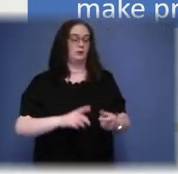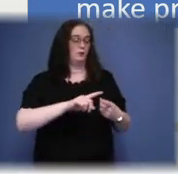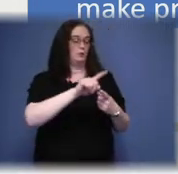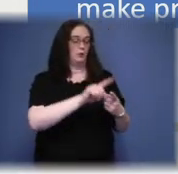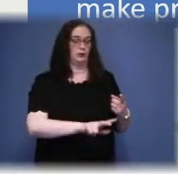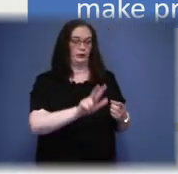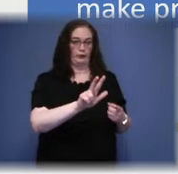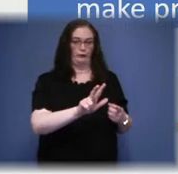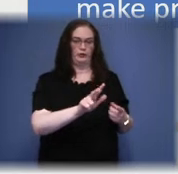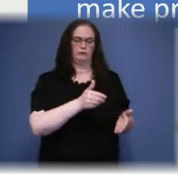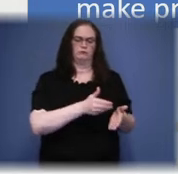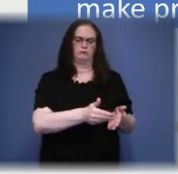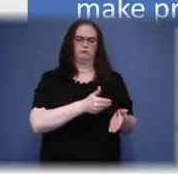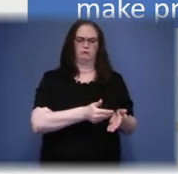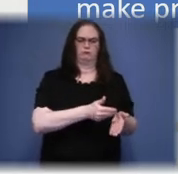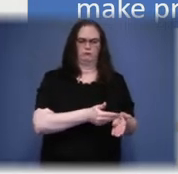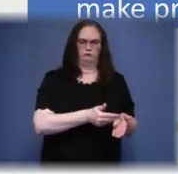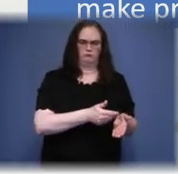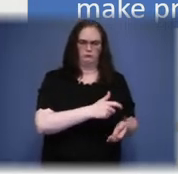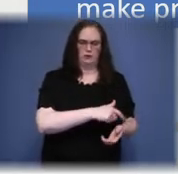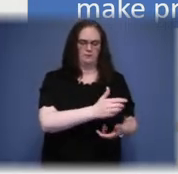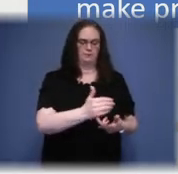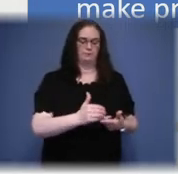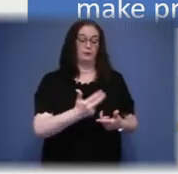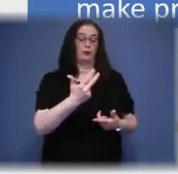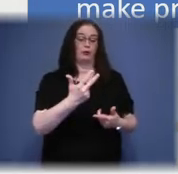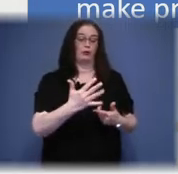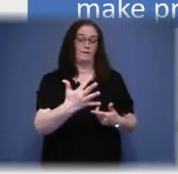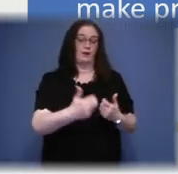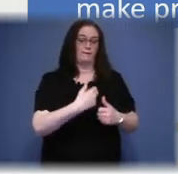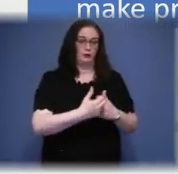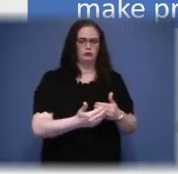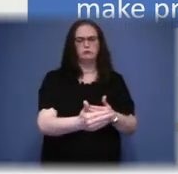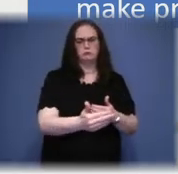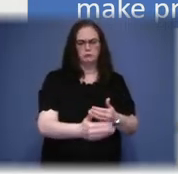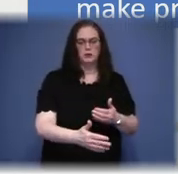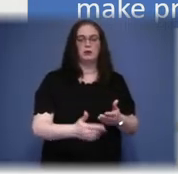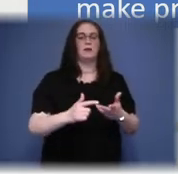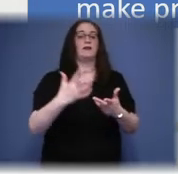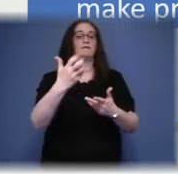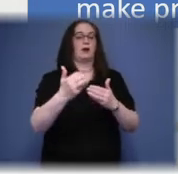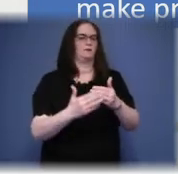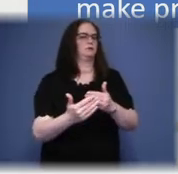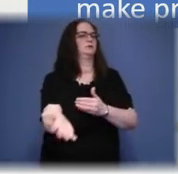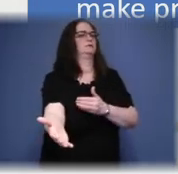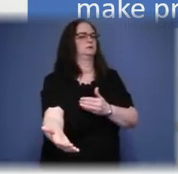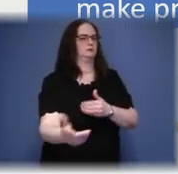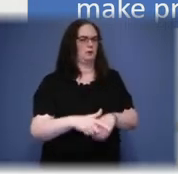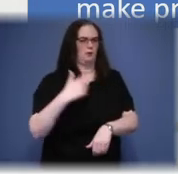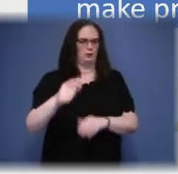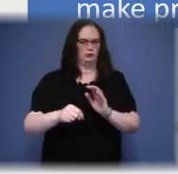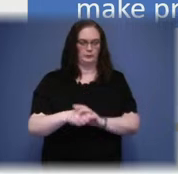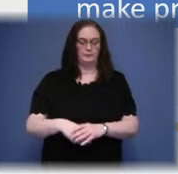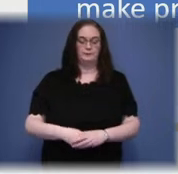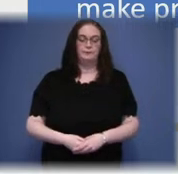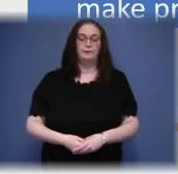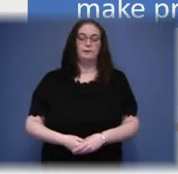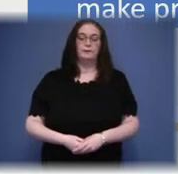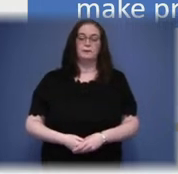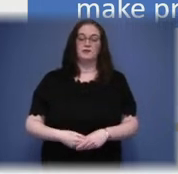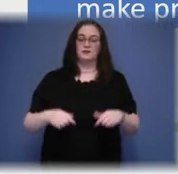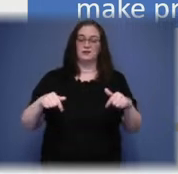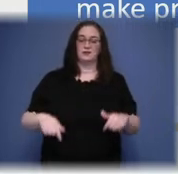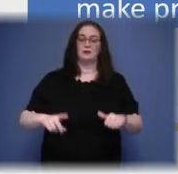1 to 3 is the near term, 3 to 5 is the midterm, and 5 years and beyond is the long term. Since this is the